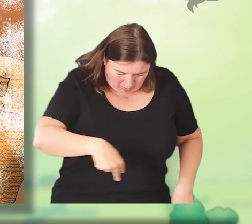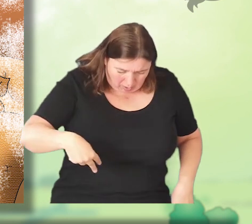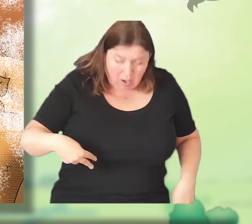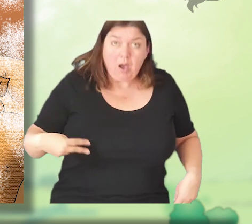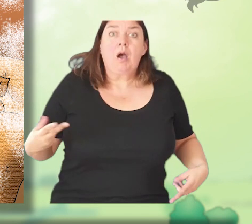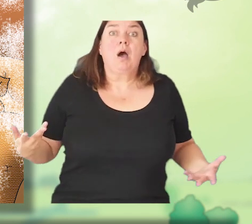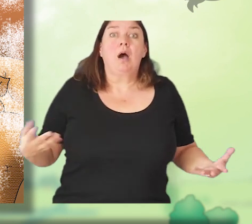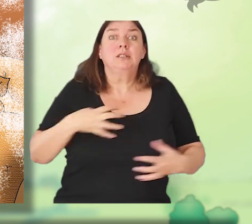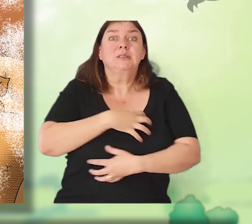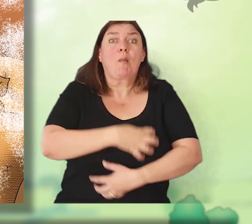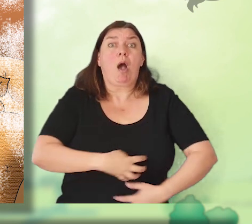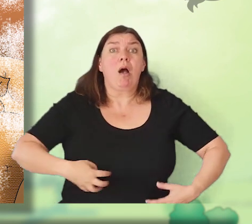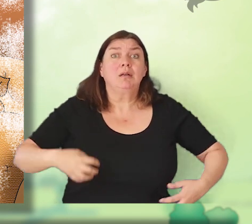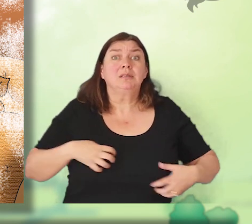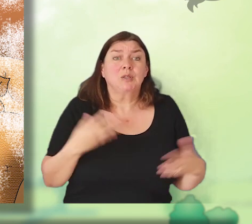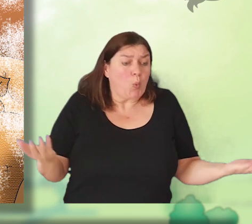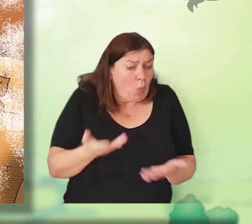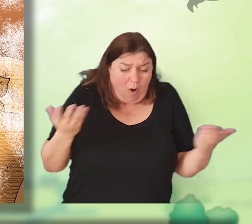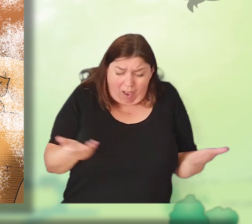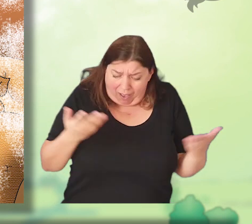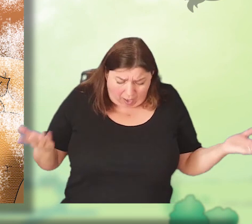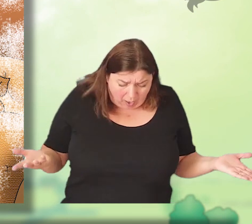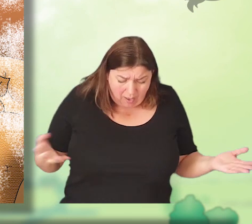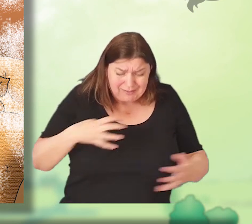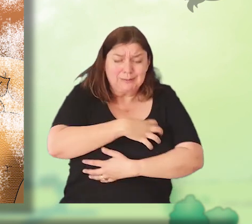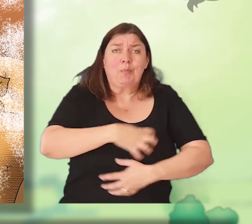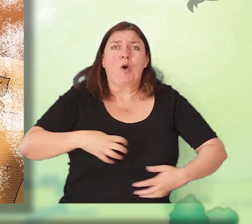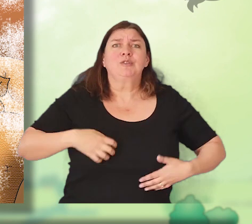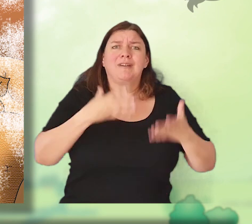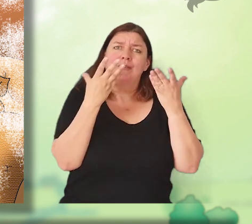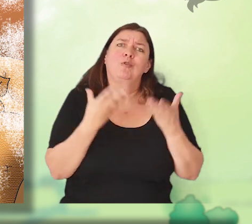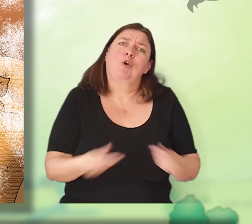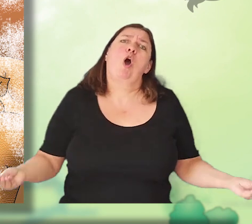around. Where have they gone? My spots must be found.